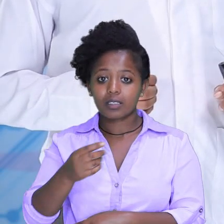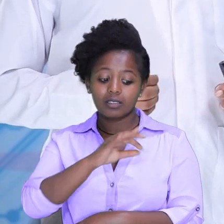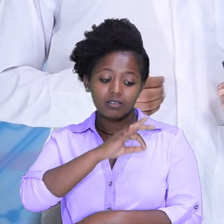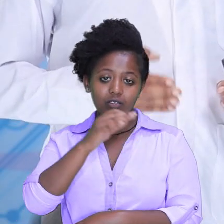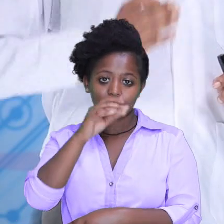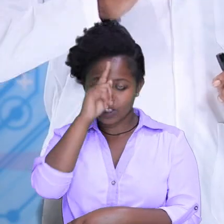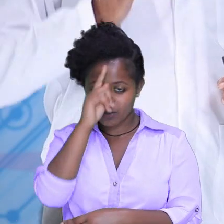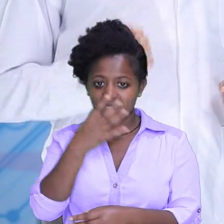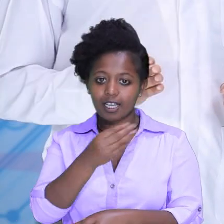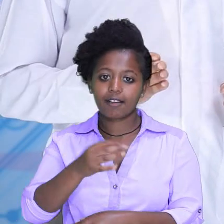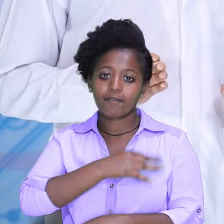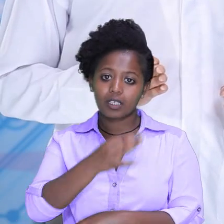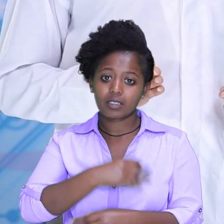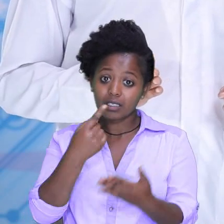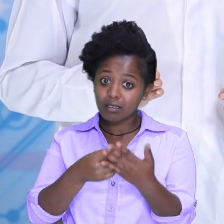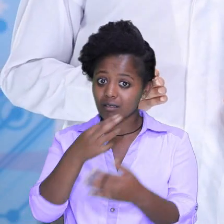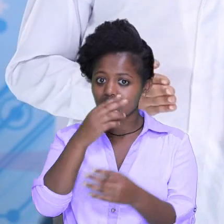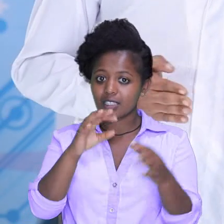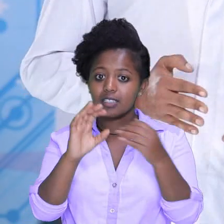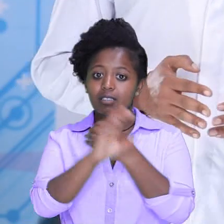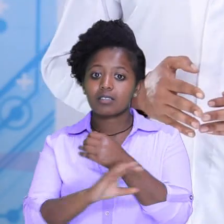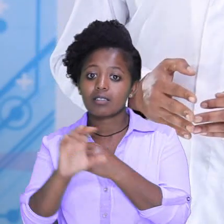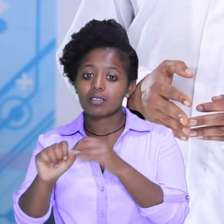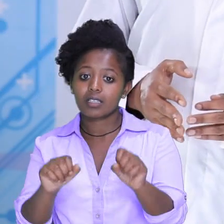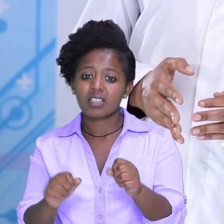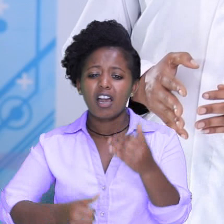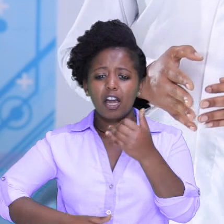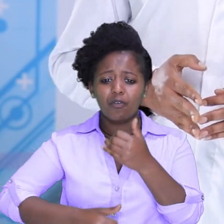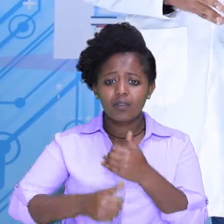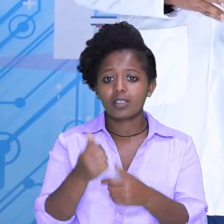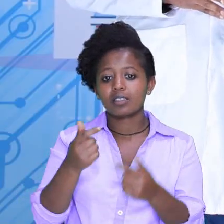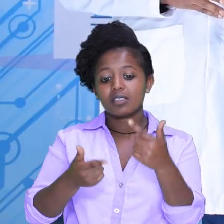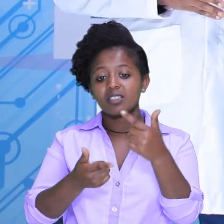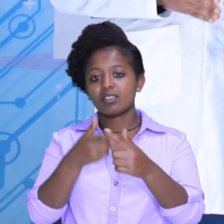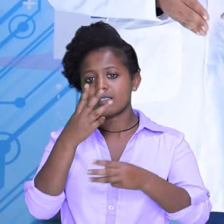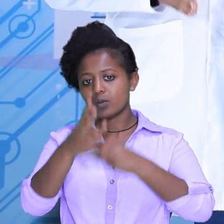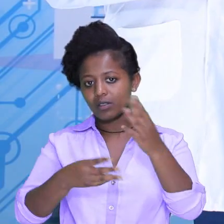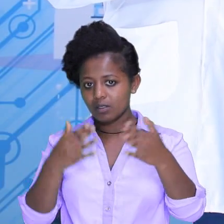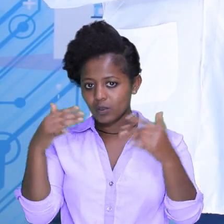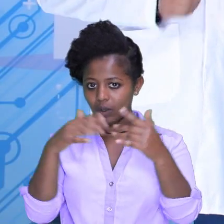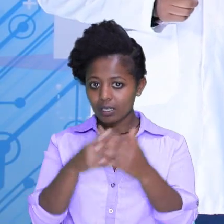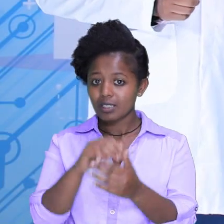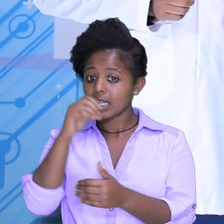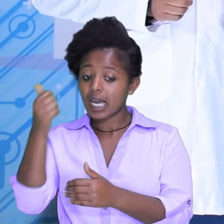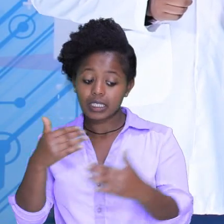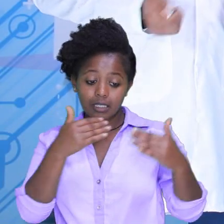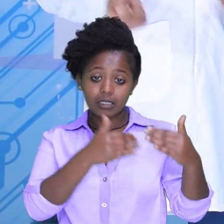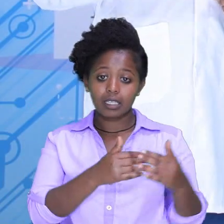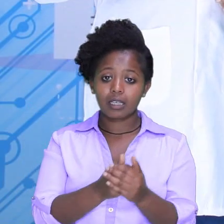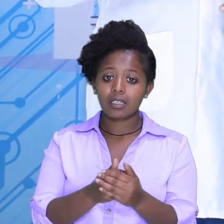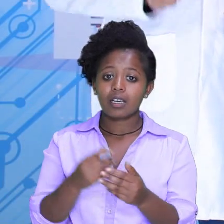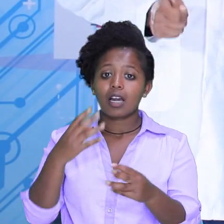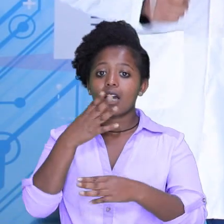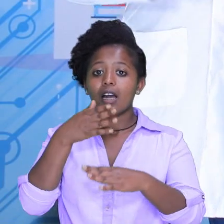France. Those states seriously affected by the Second World War. In the other side,